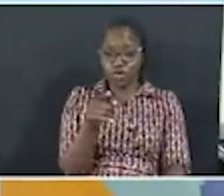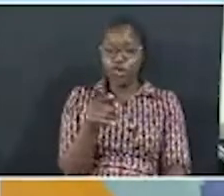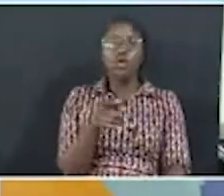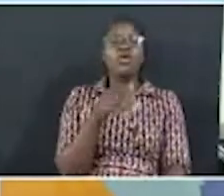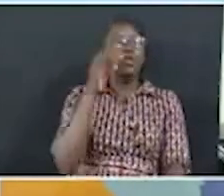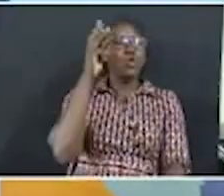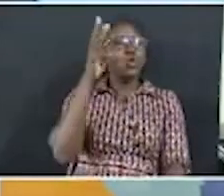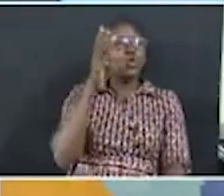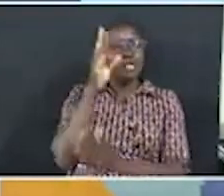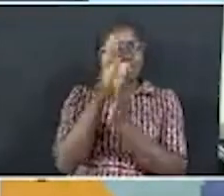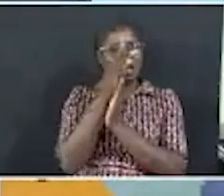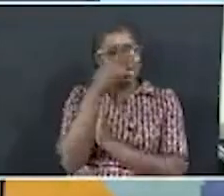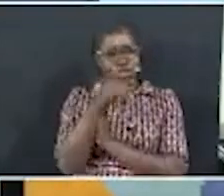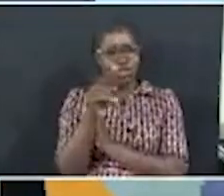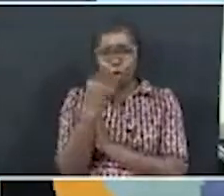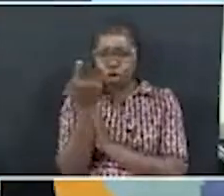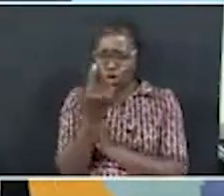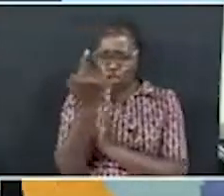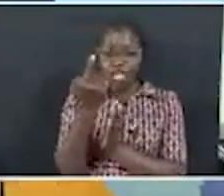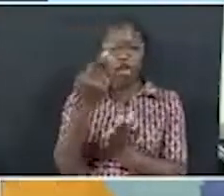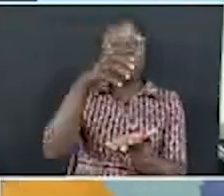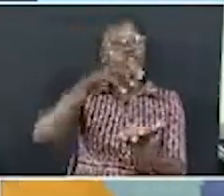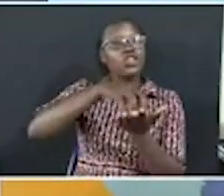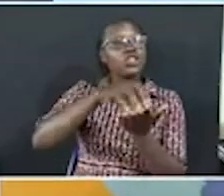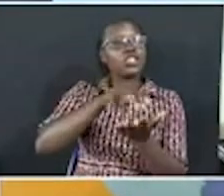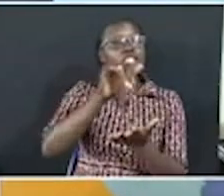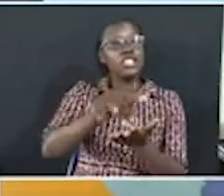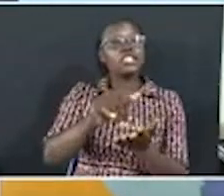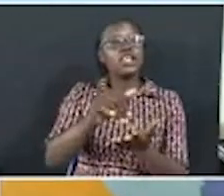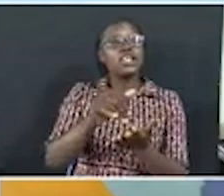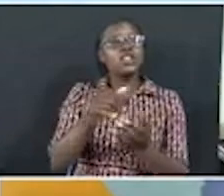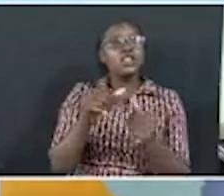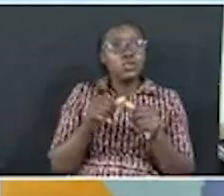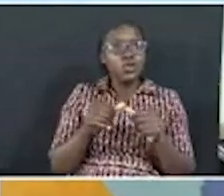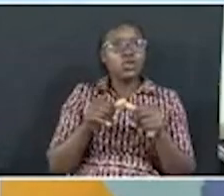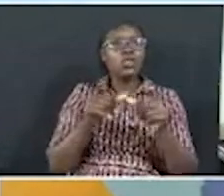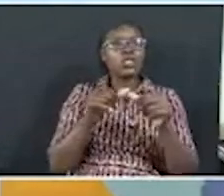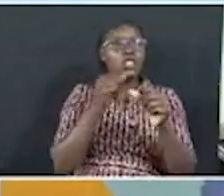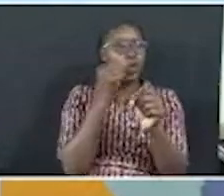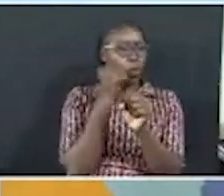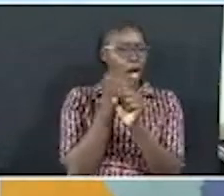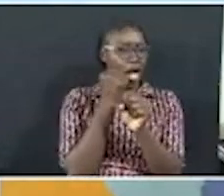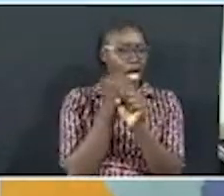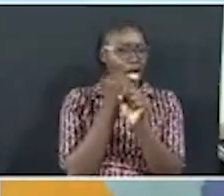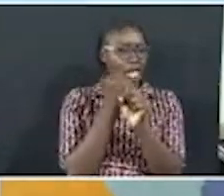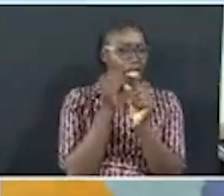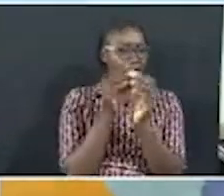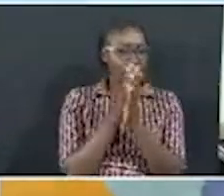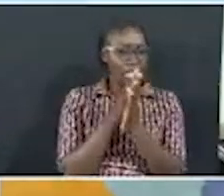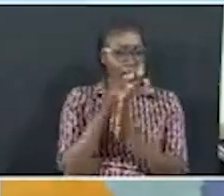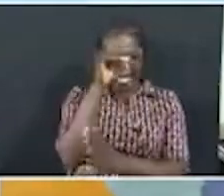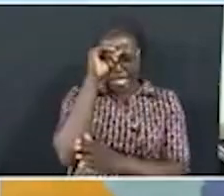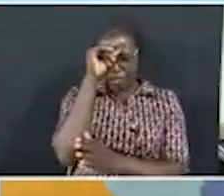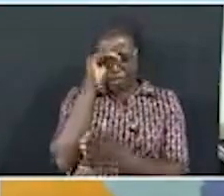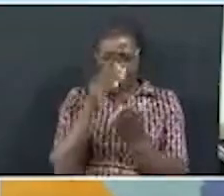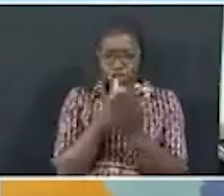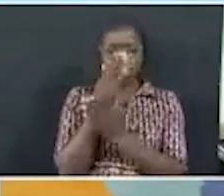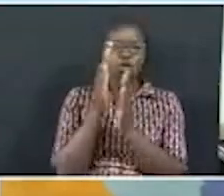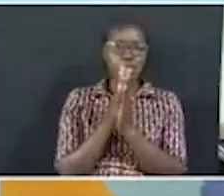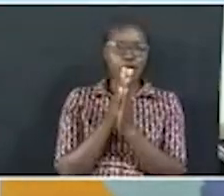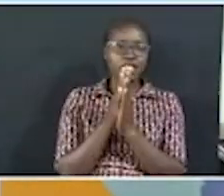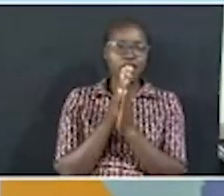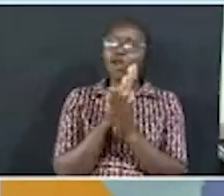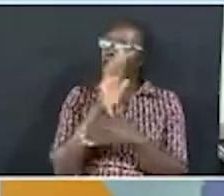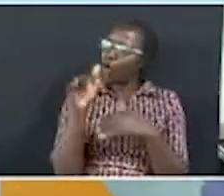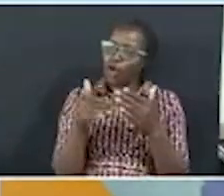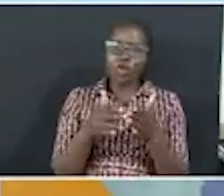will pray for you on condition that you will continue working in government through prayer